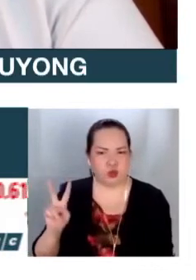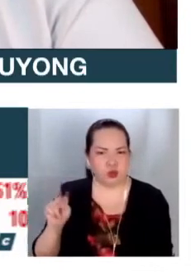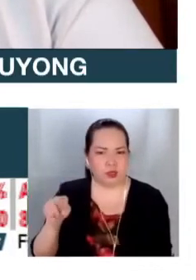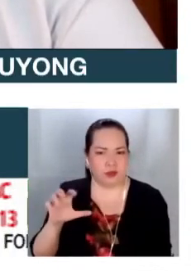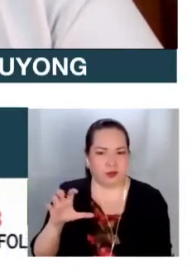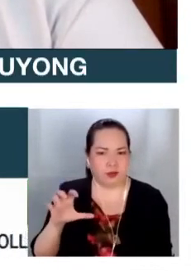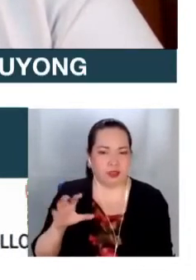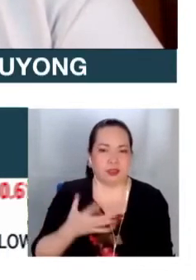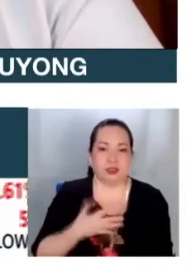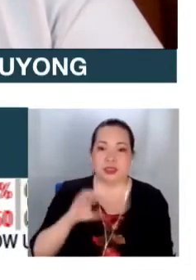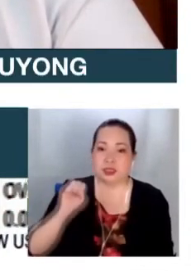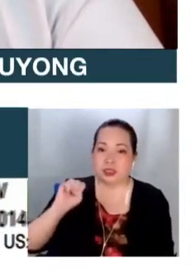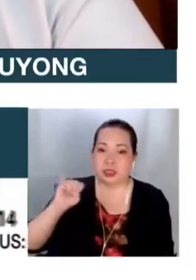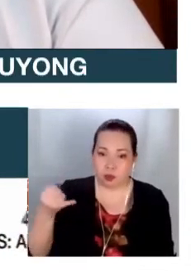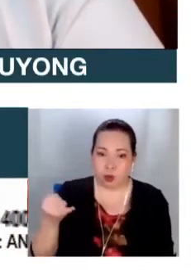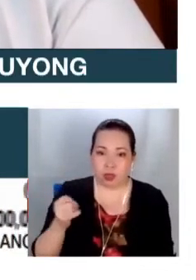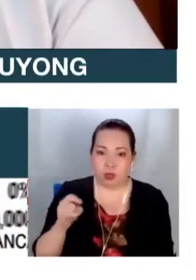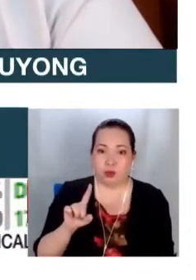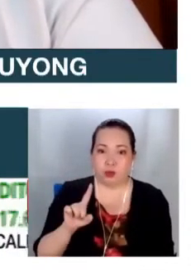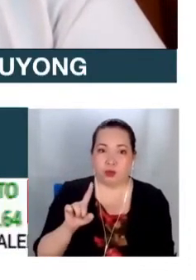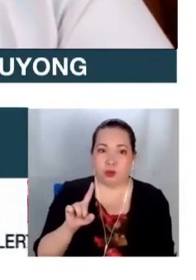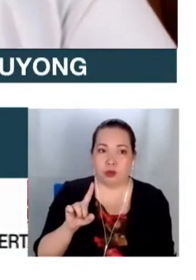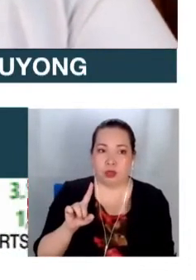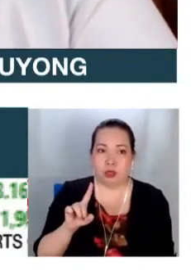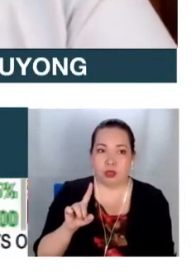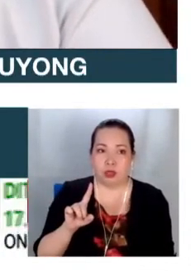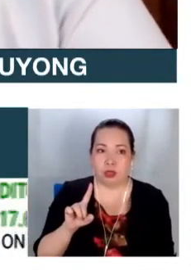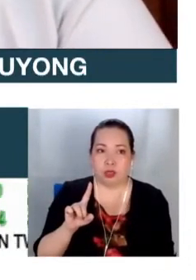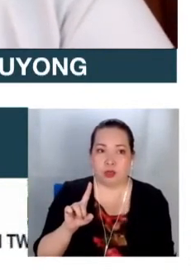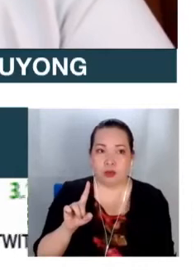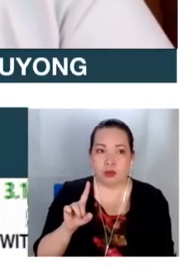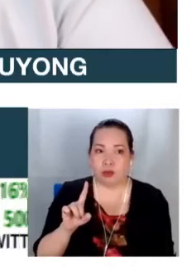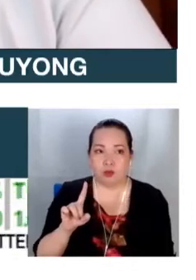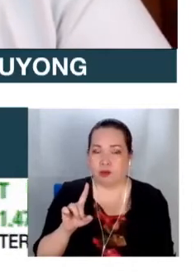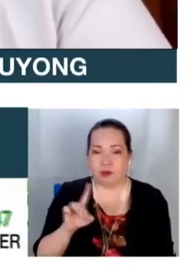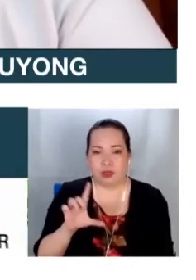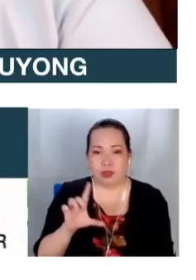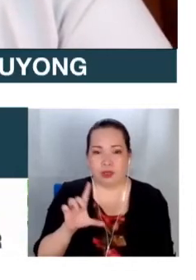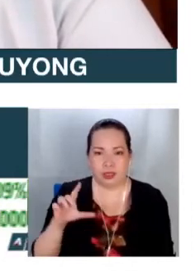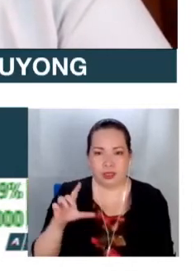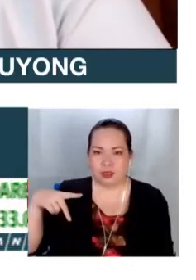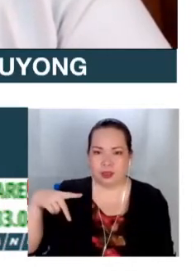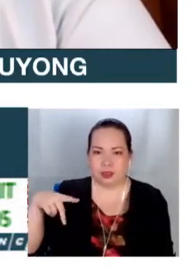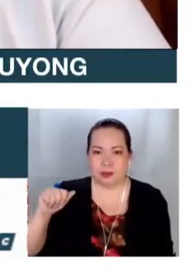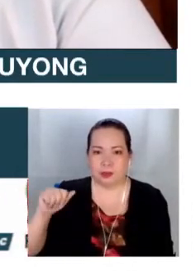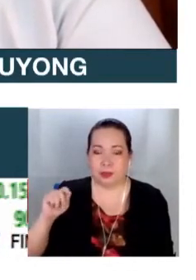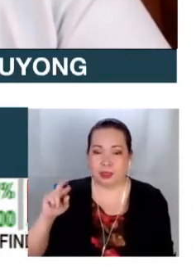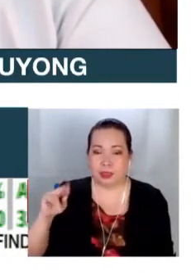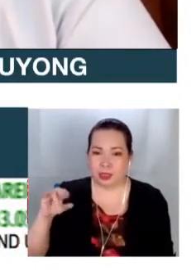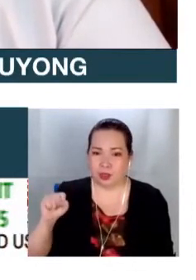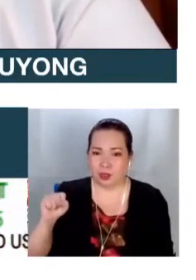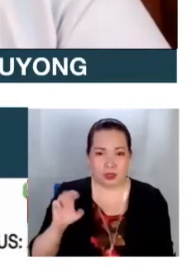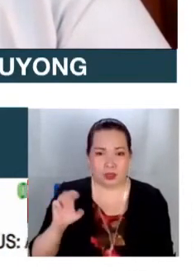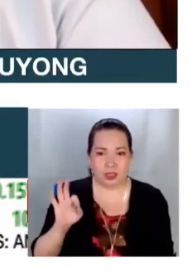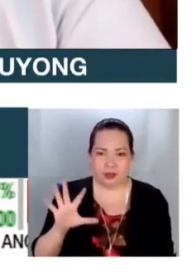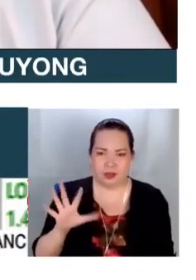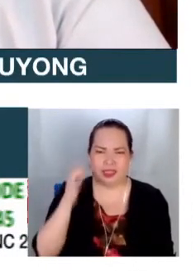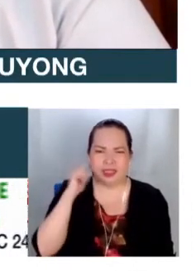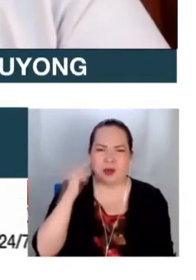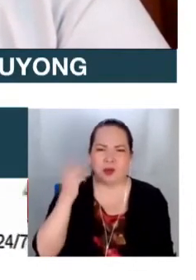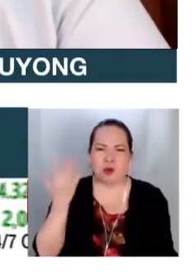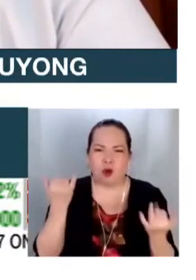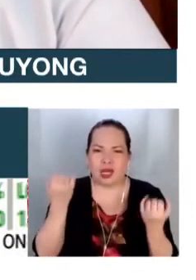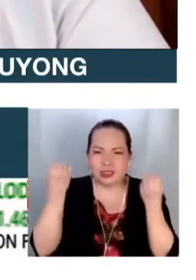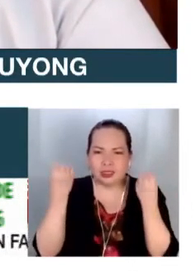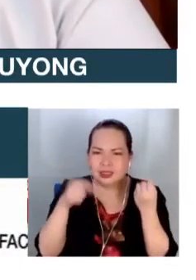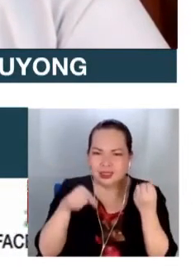100, Pateros 95. What is the story behind these numbers that is sort of exclusive to these LGUs,